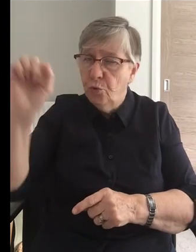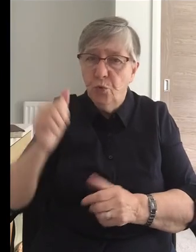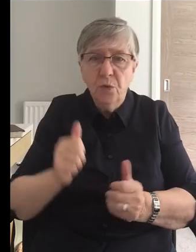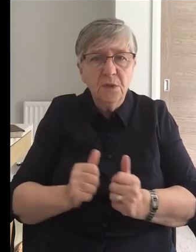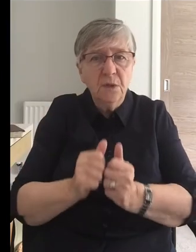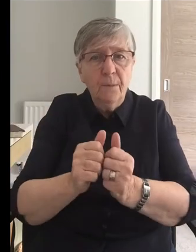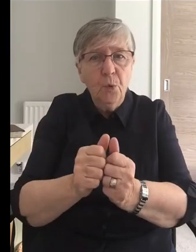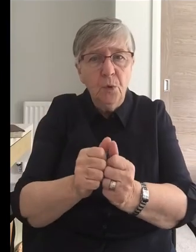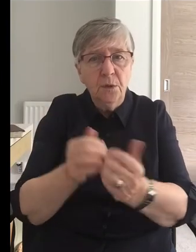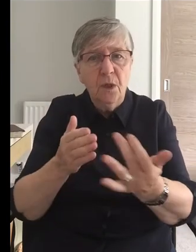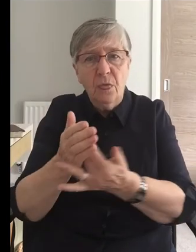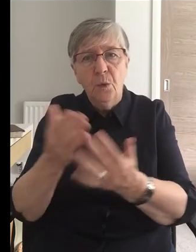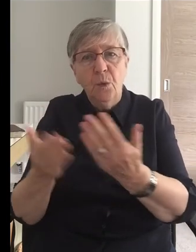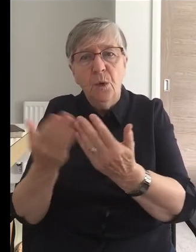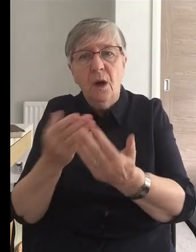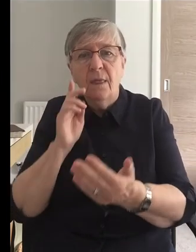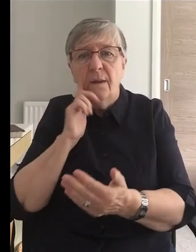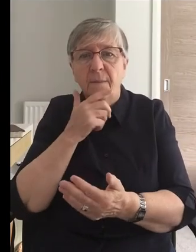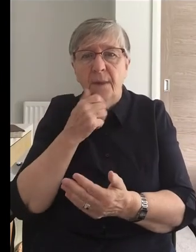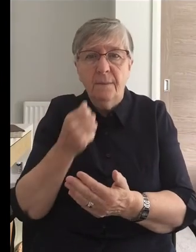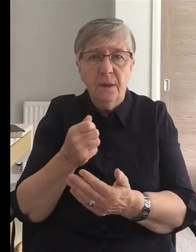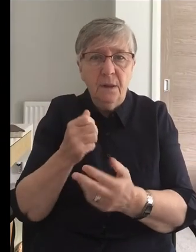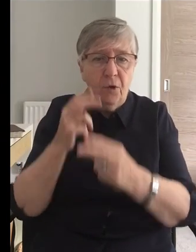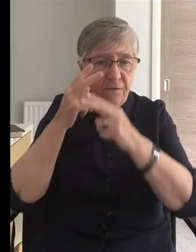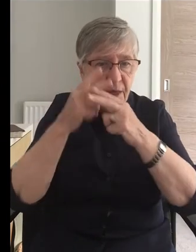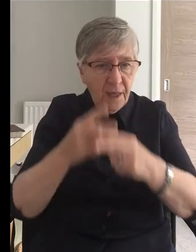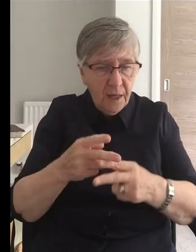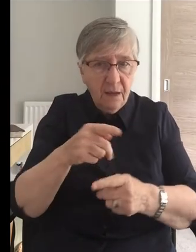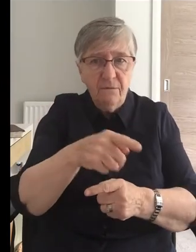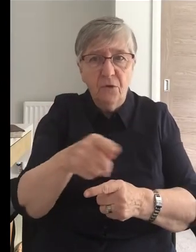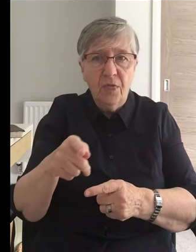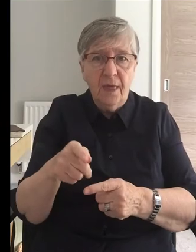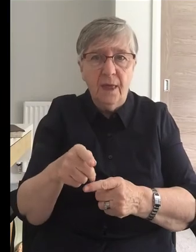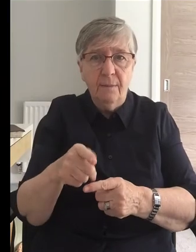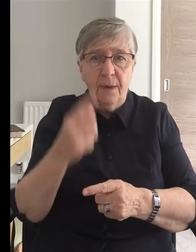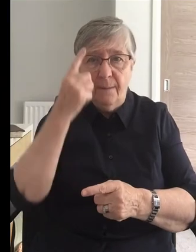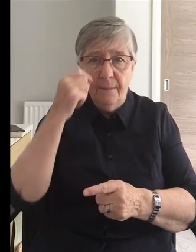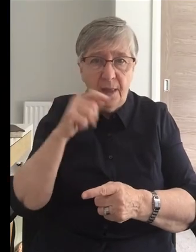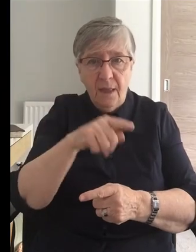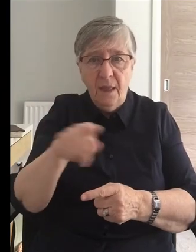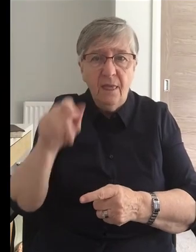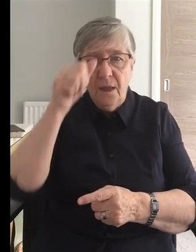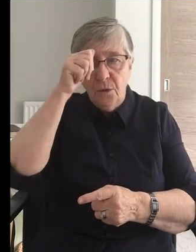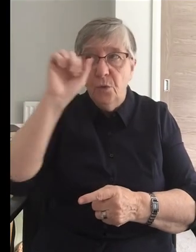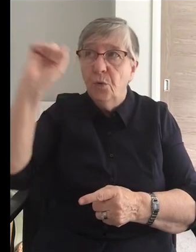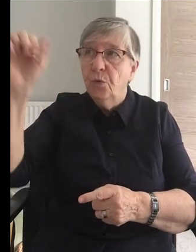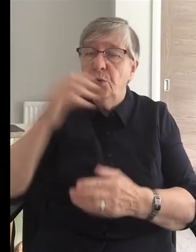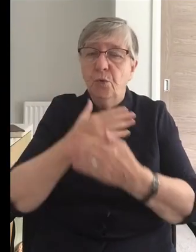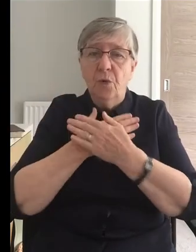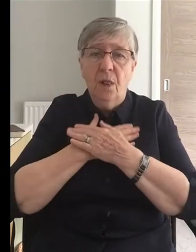other people caring for them. May they know your love.